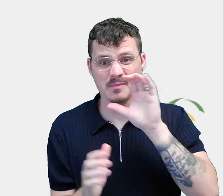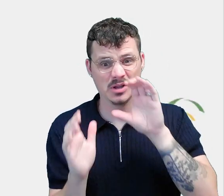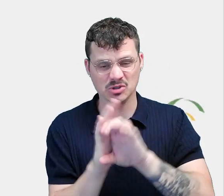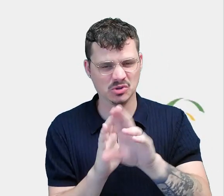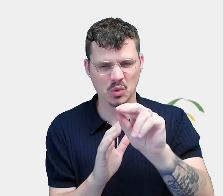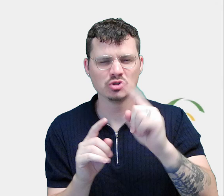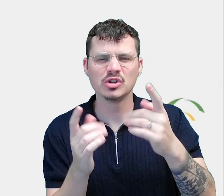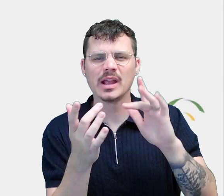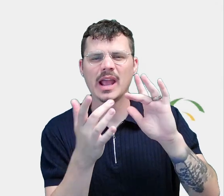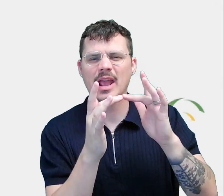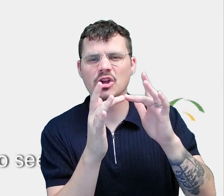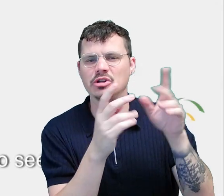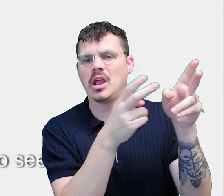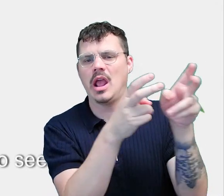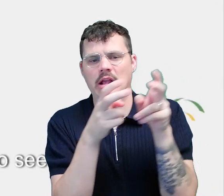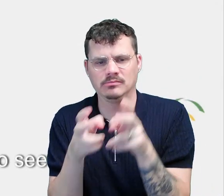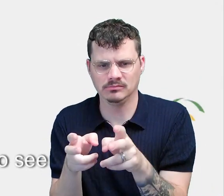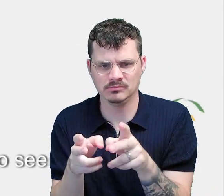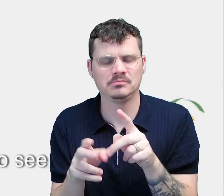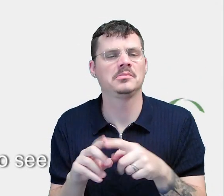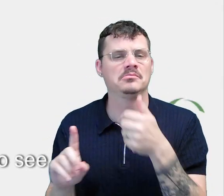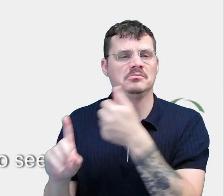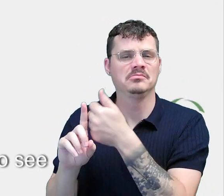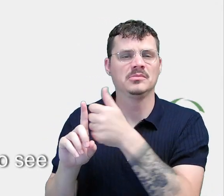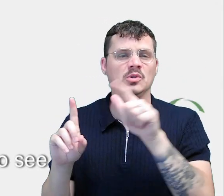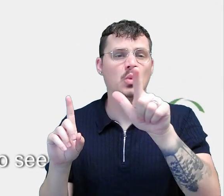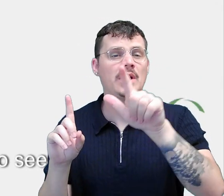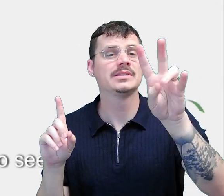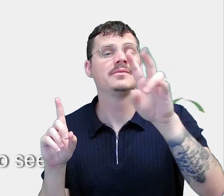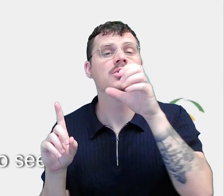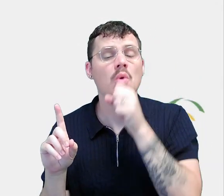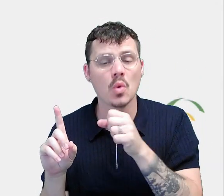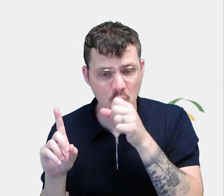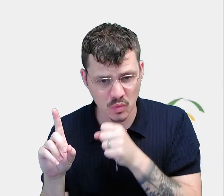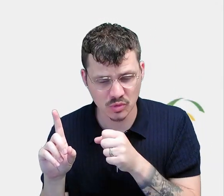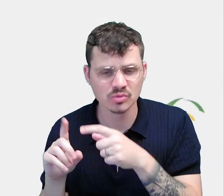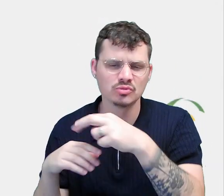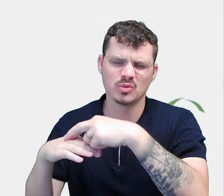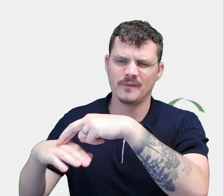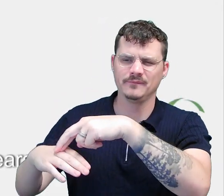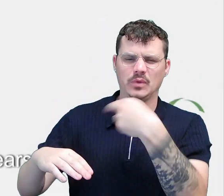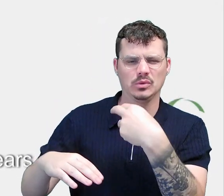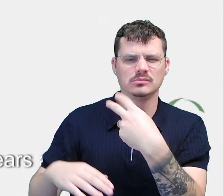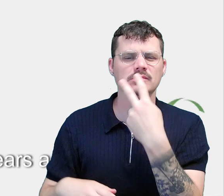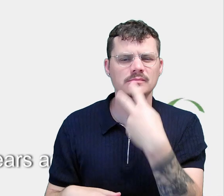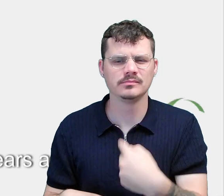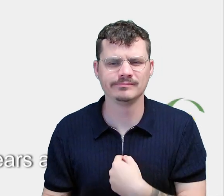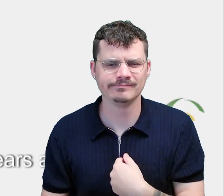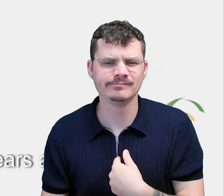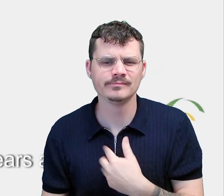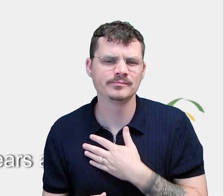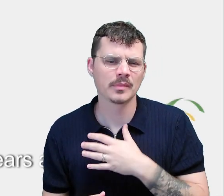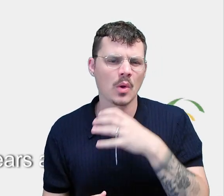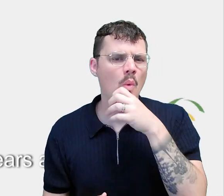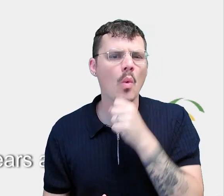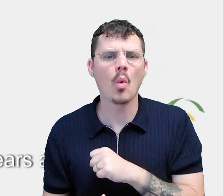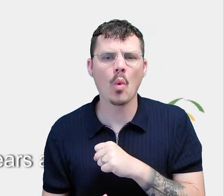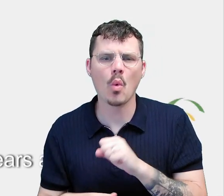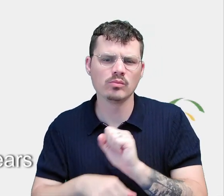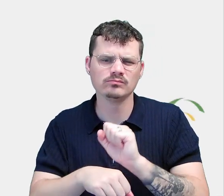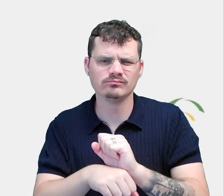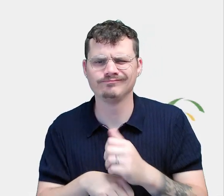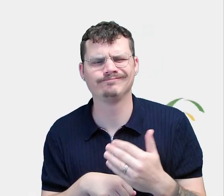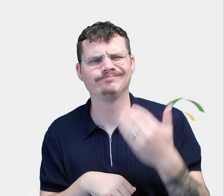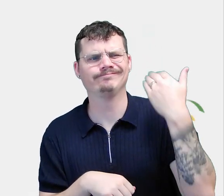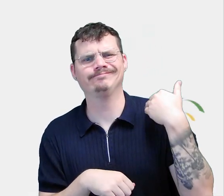internet picture of her. She's 27 years old, woman referred to see me in one of my old practice a number of years